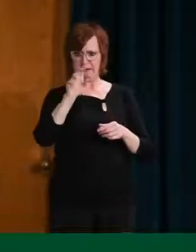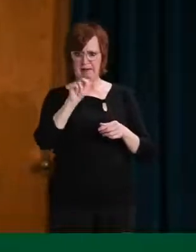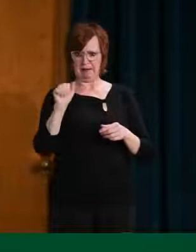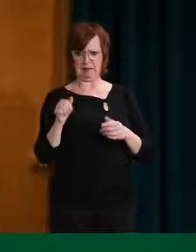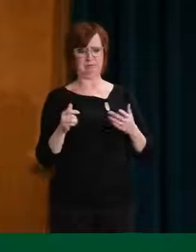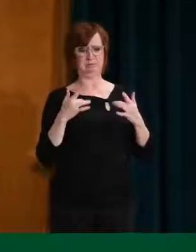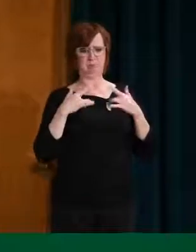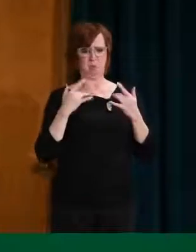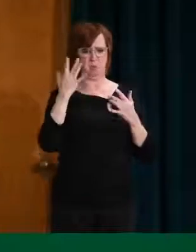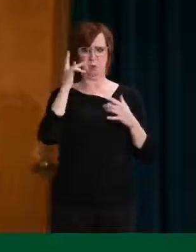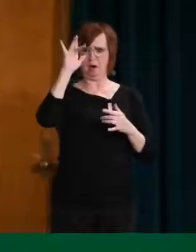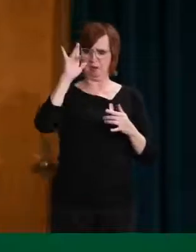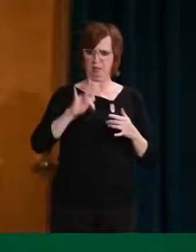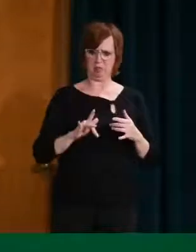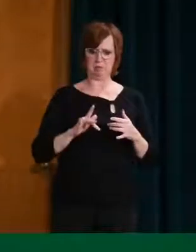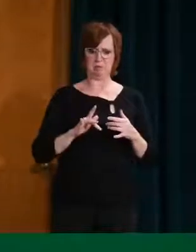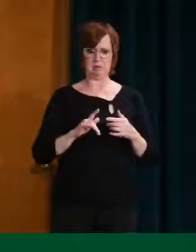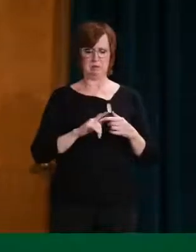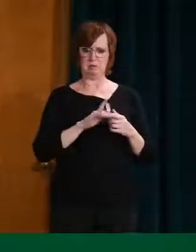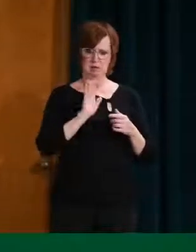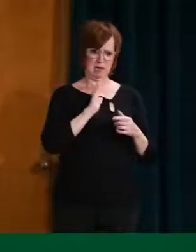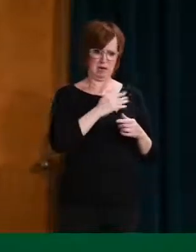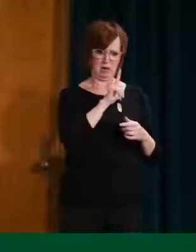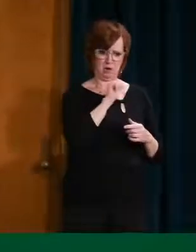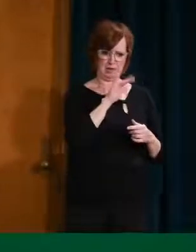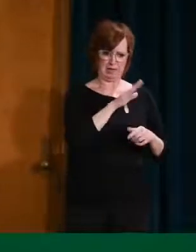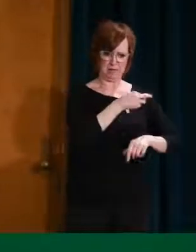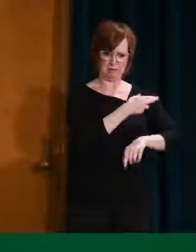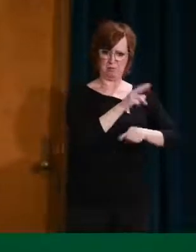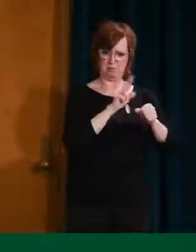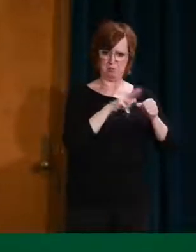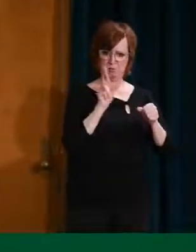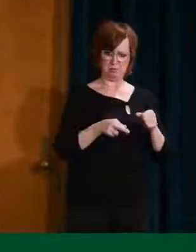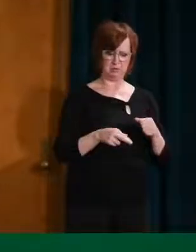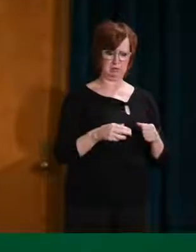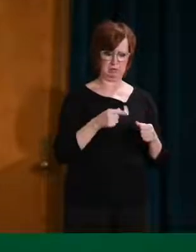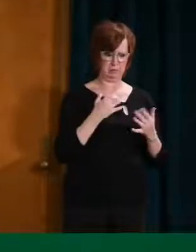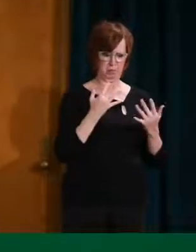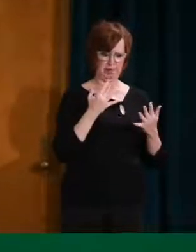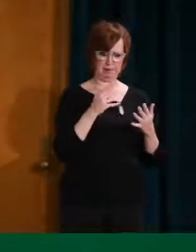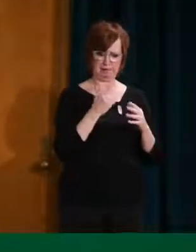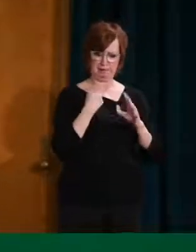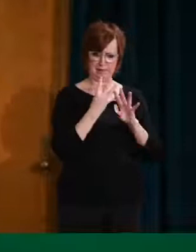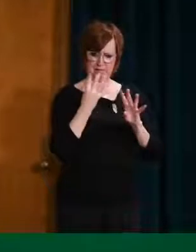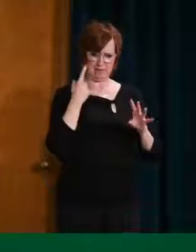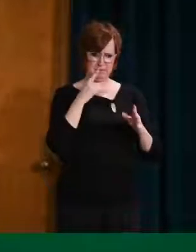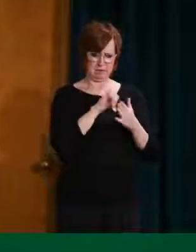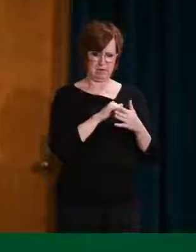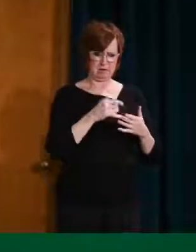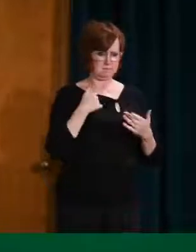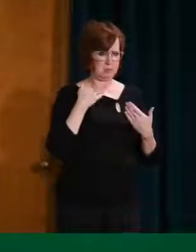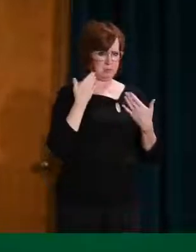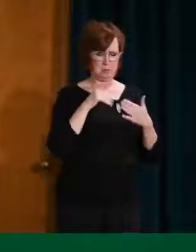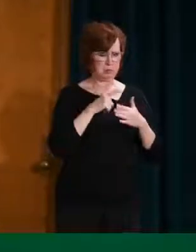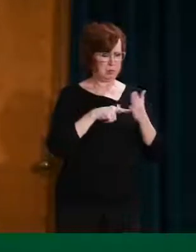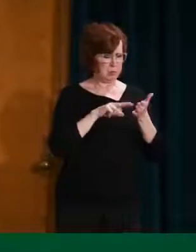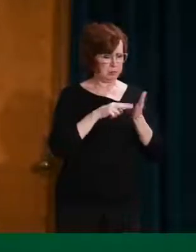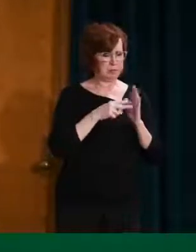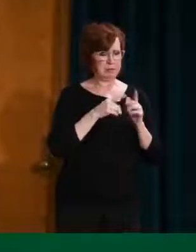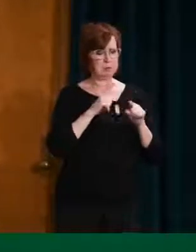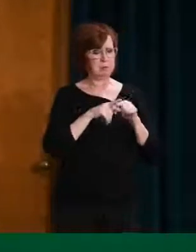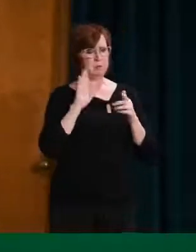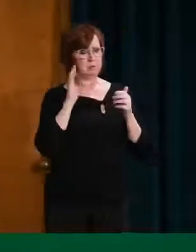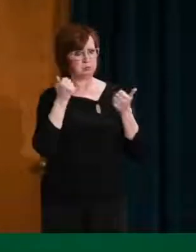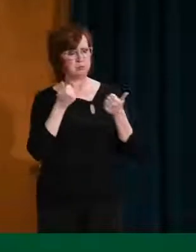they're operating now, that they're waiting for any results, so it might actually mean zero, but we'll double check that and endeavor to get you an